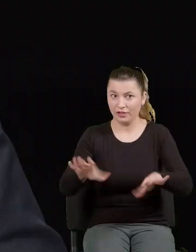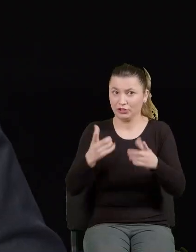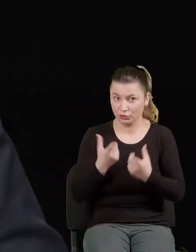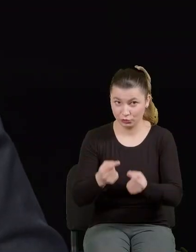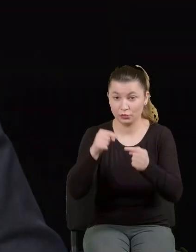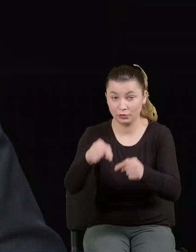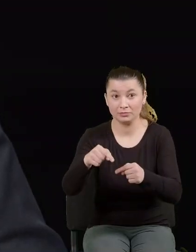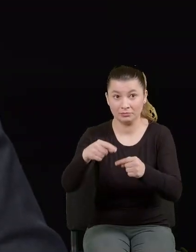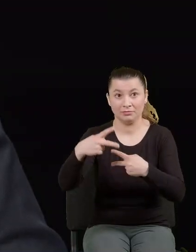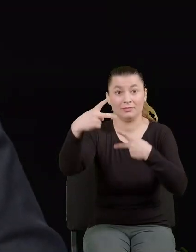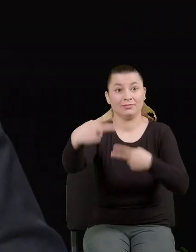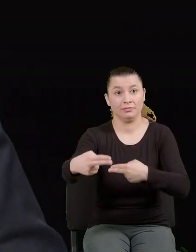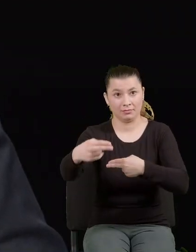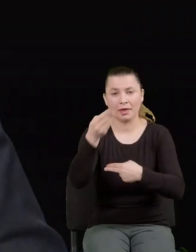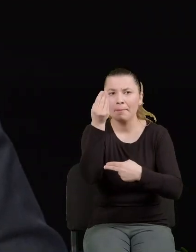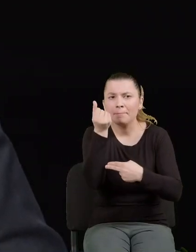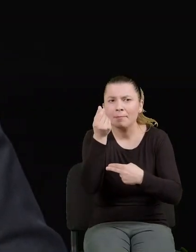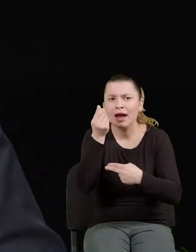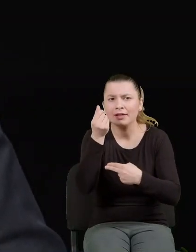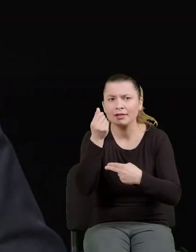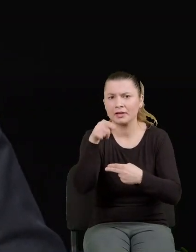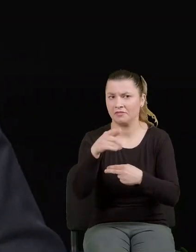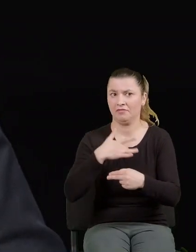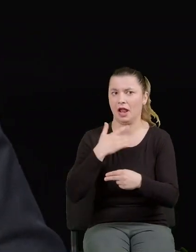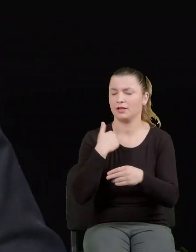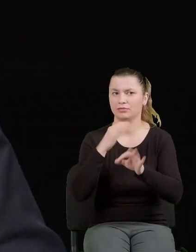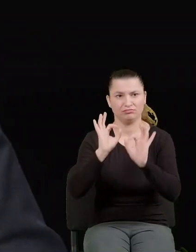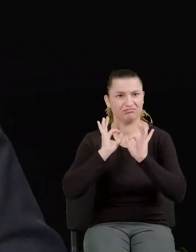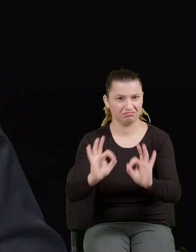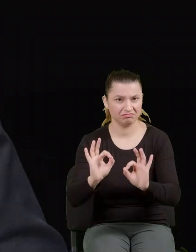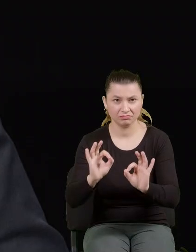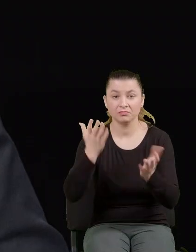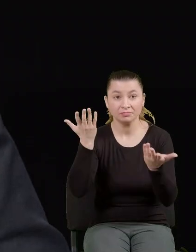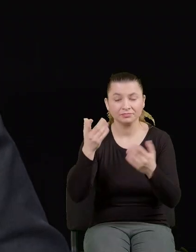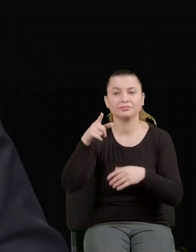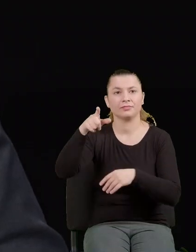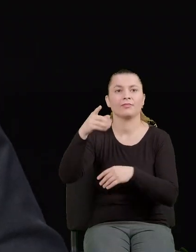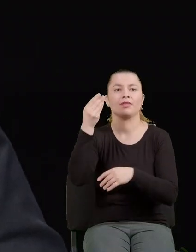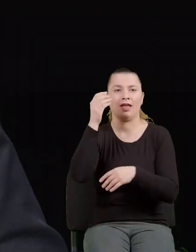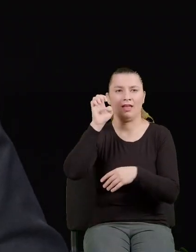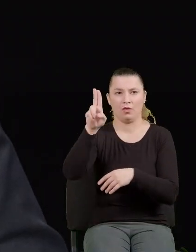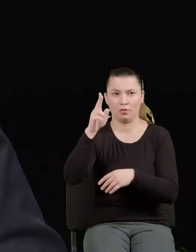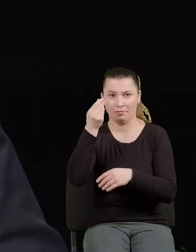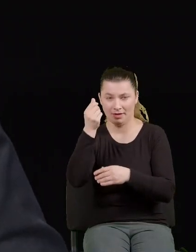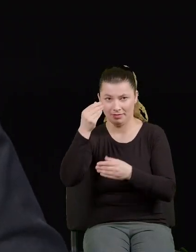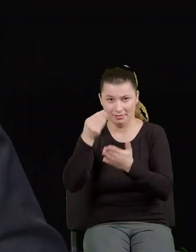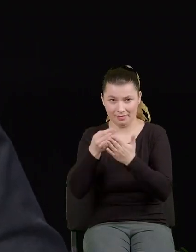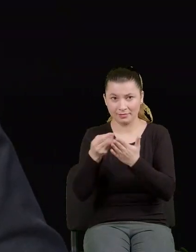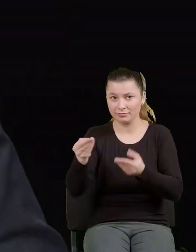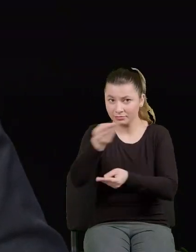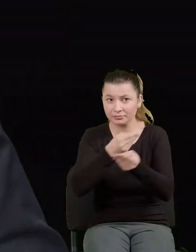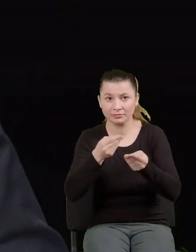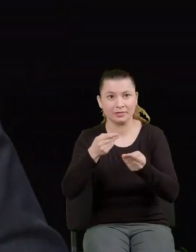the European Union budget is planned and operates in terms of